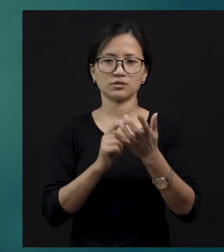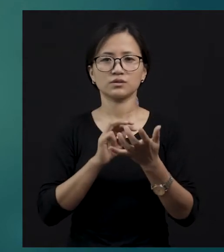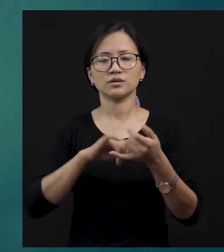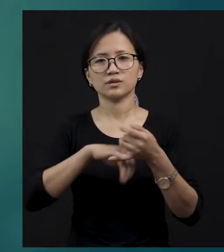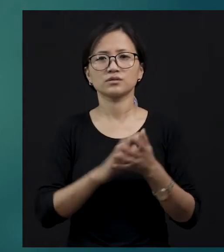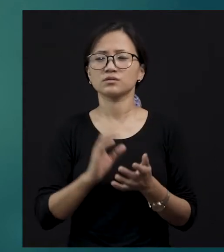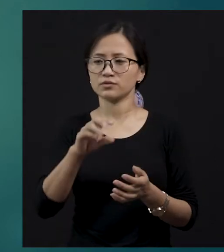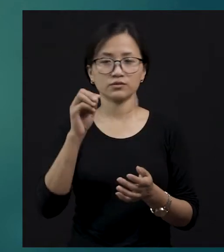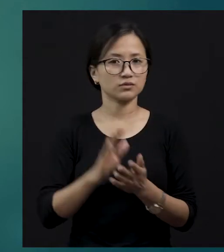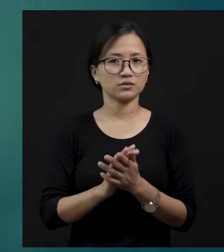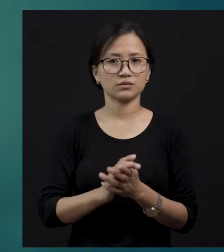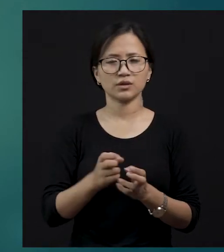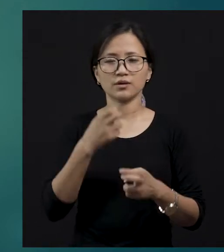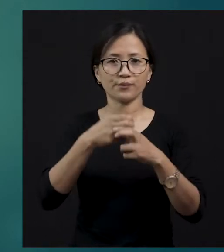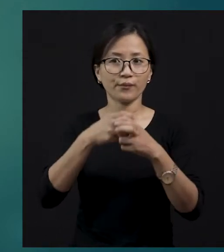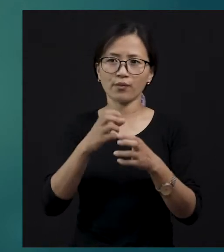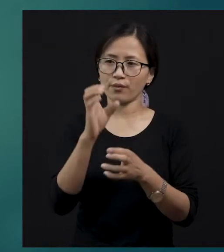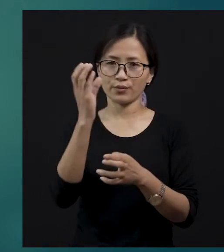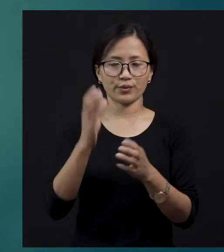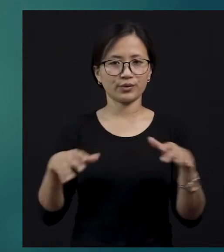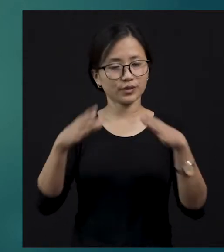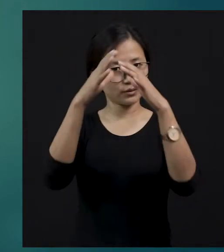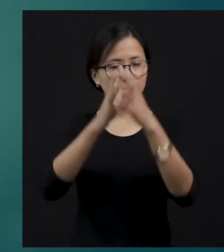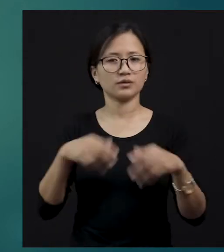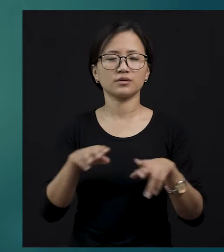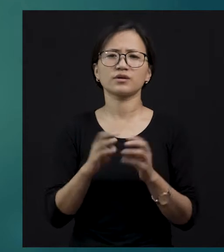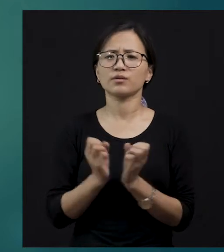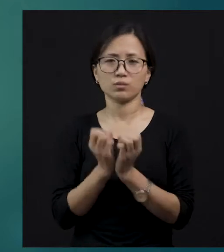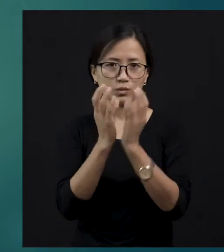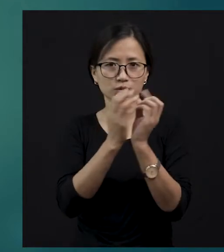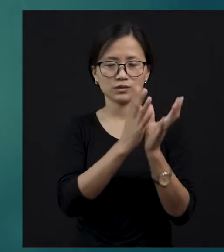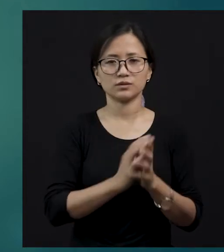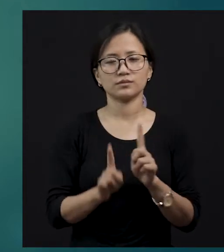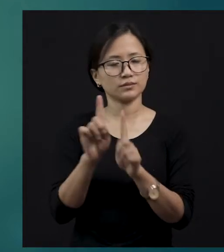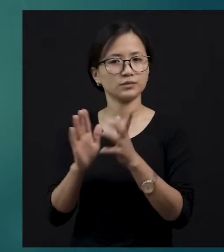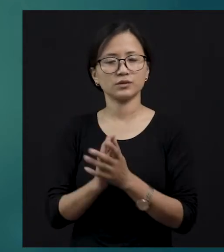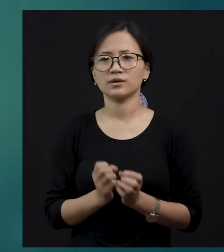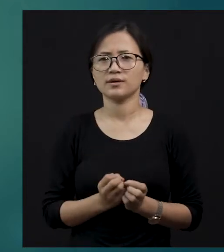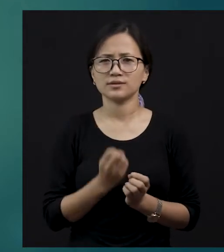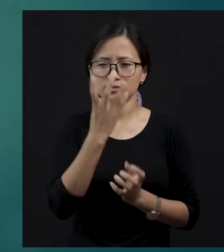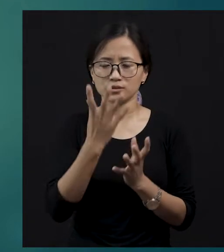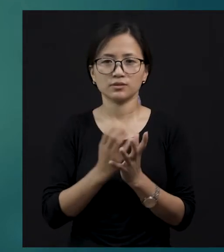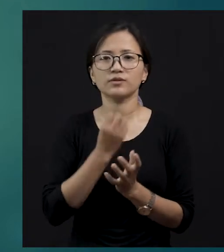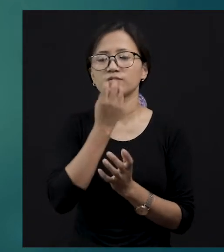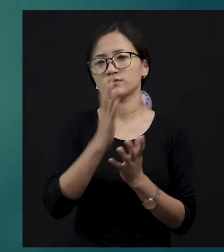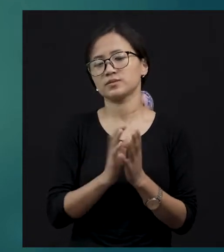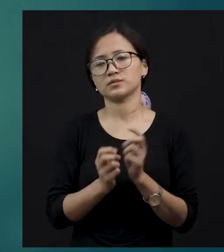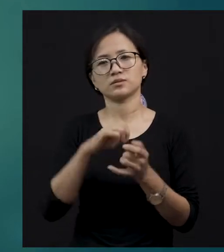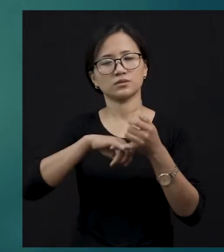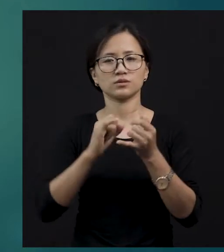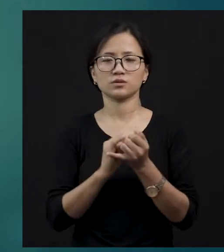some rocky and pebbly desert. We will find some bushy desert, and some deserts are sprinkled with flowers during the spring, isn't